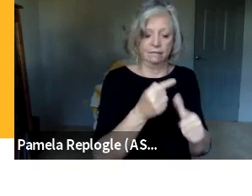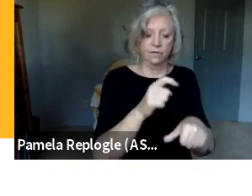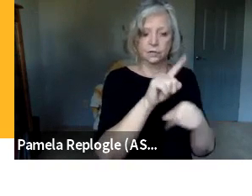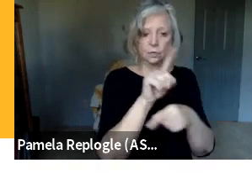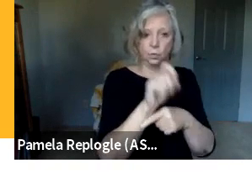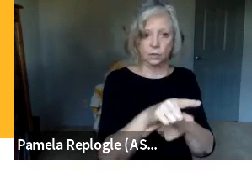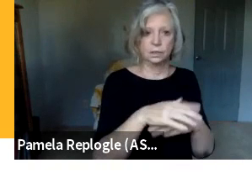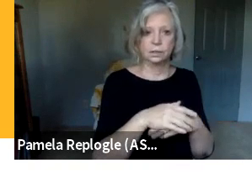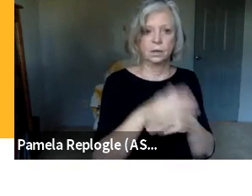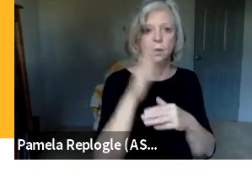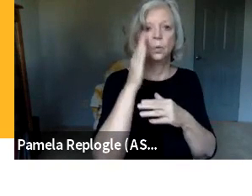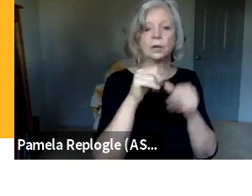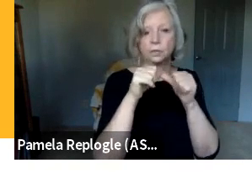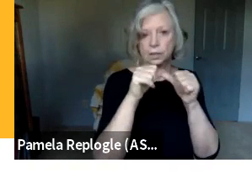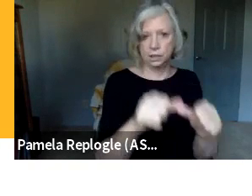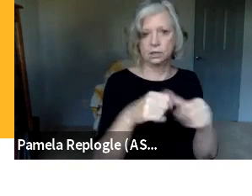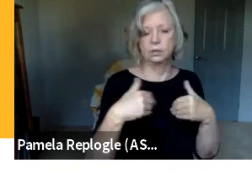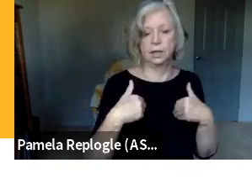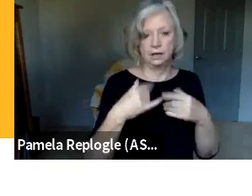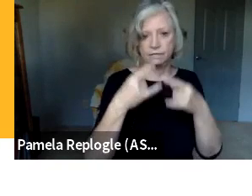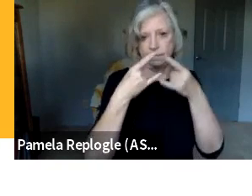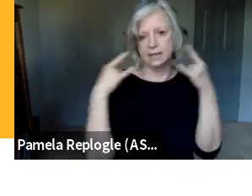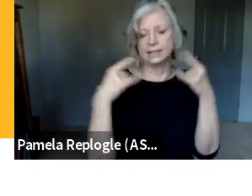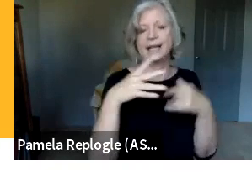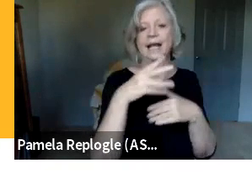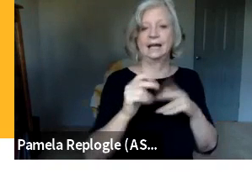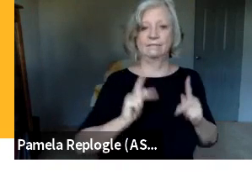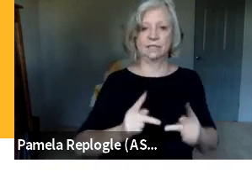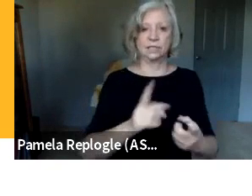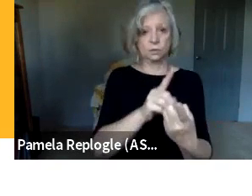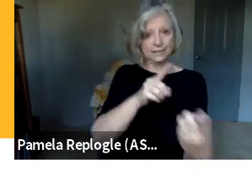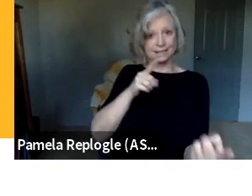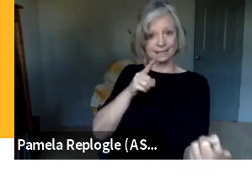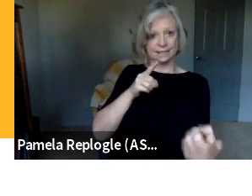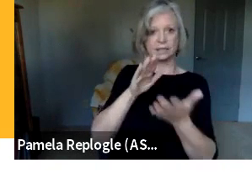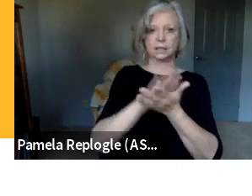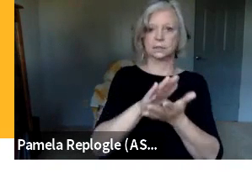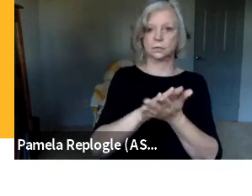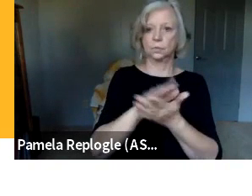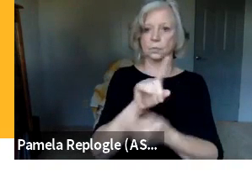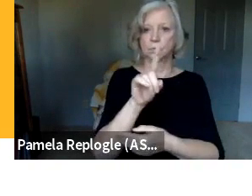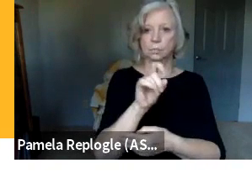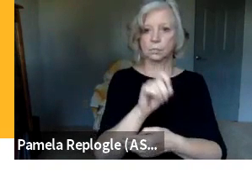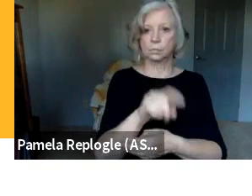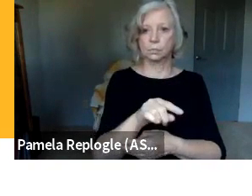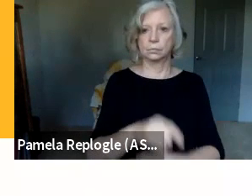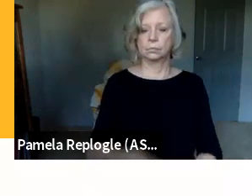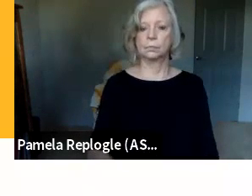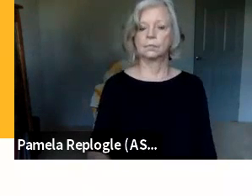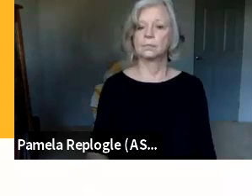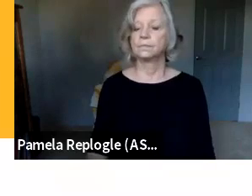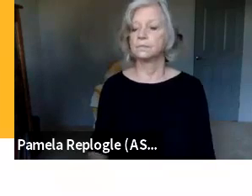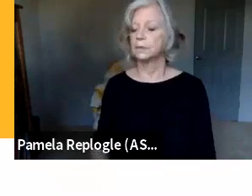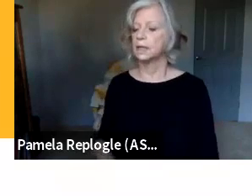there continue to be masking and physical distance requirements at schools? So as